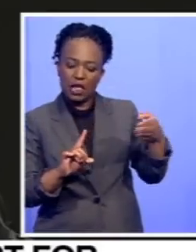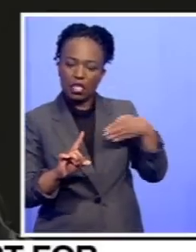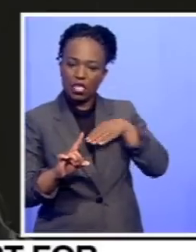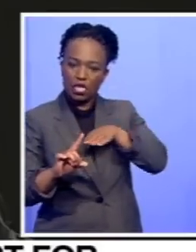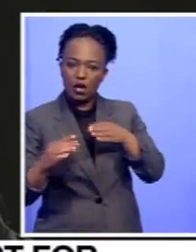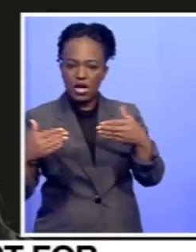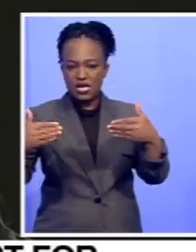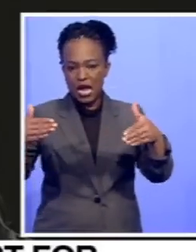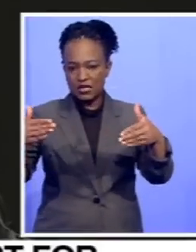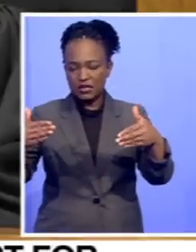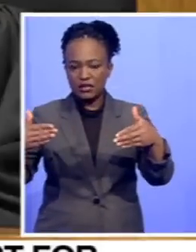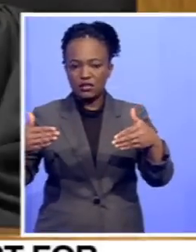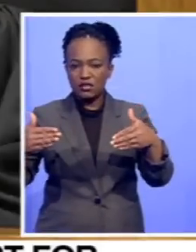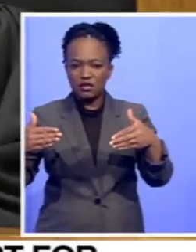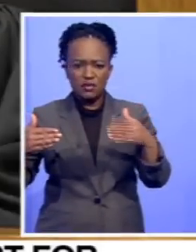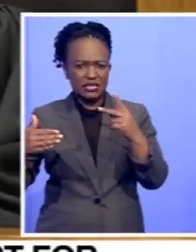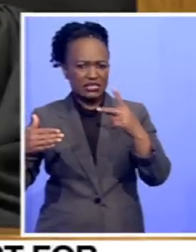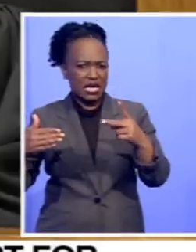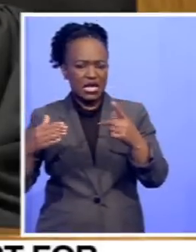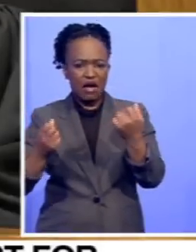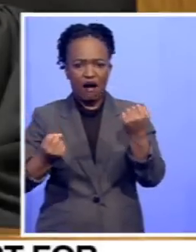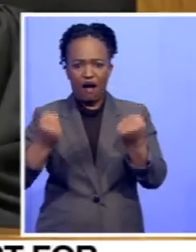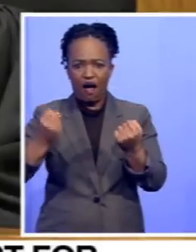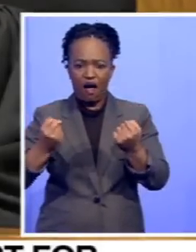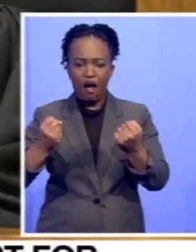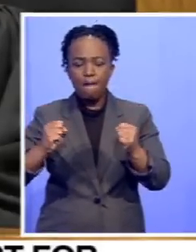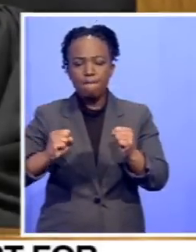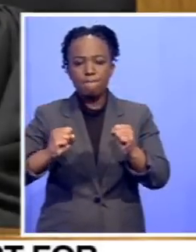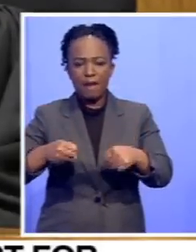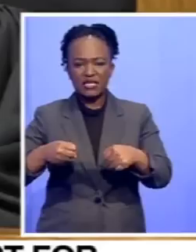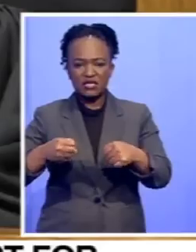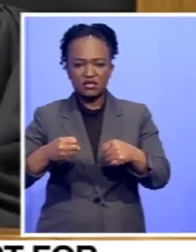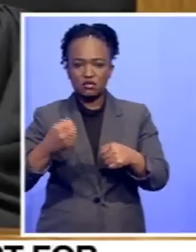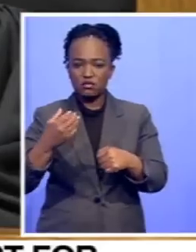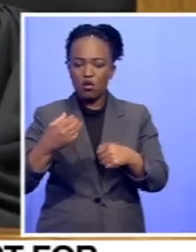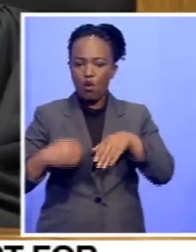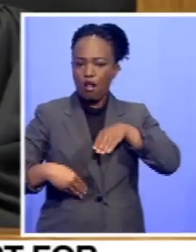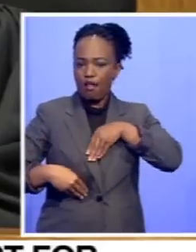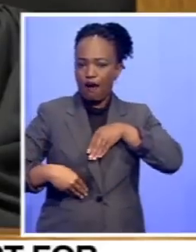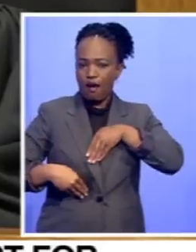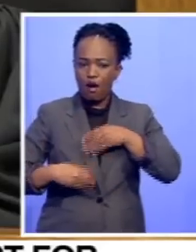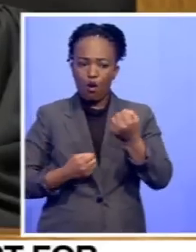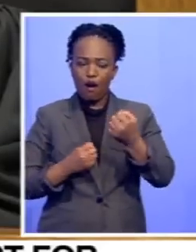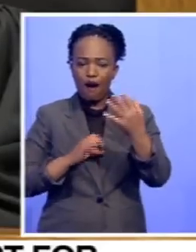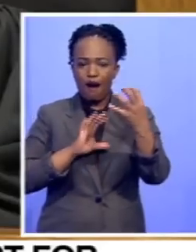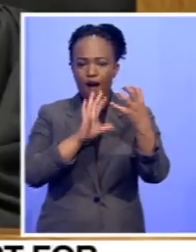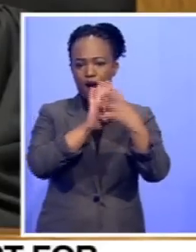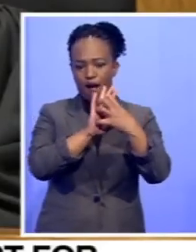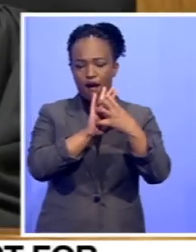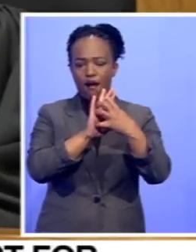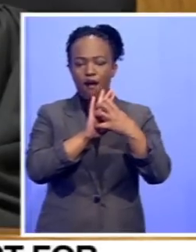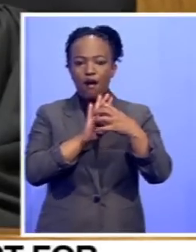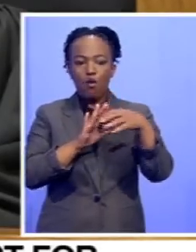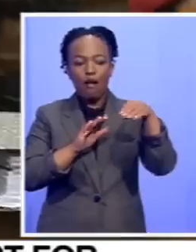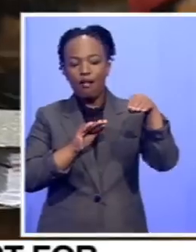Sub 6. He did not see any visible vehicle permit. Sub 7. Normally the permit is placed on the left-hand side of the vehicle on the